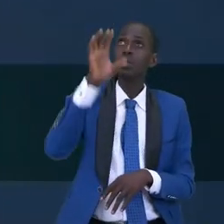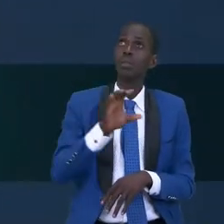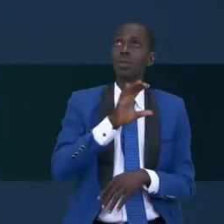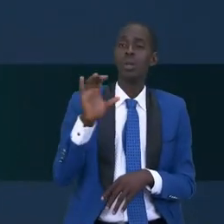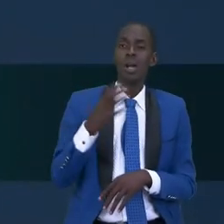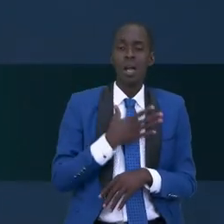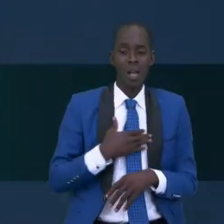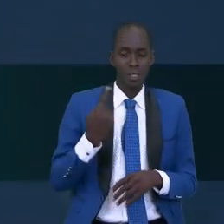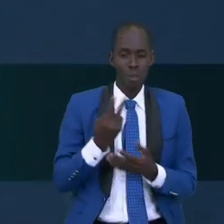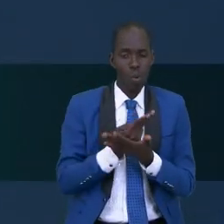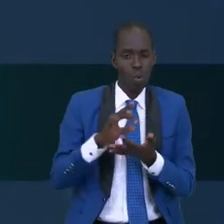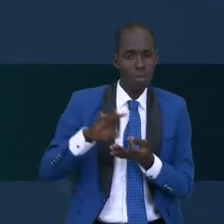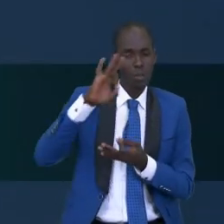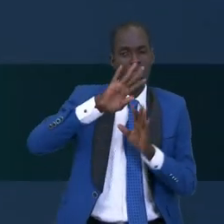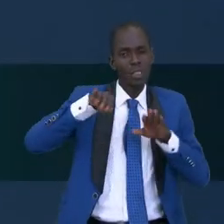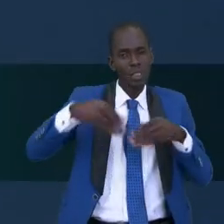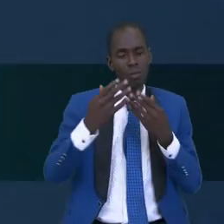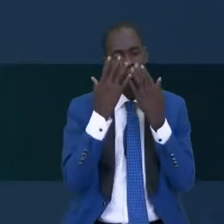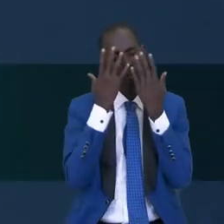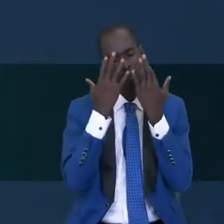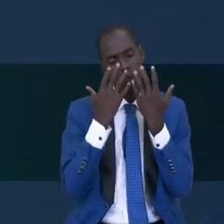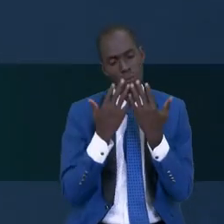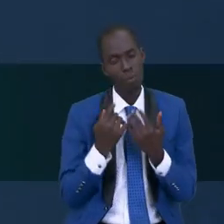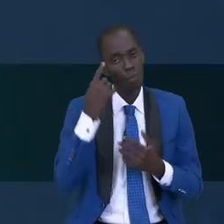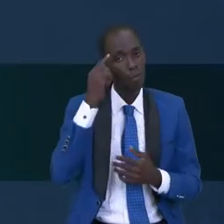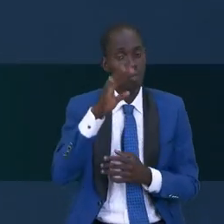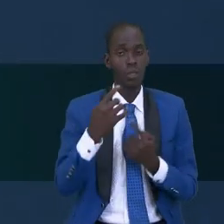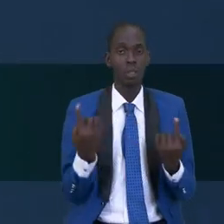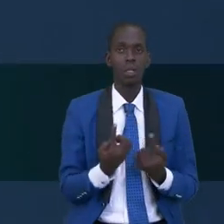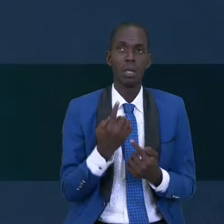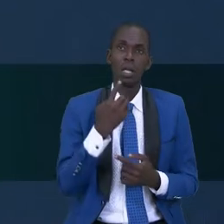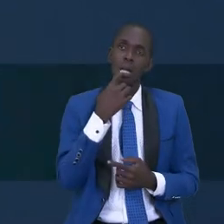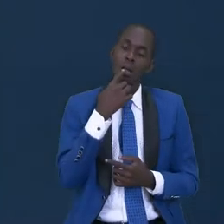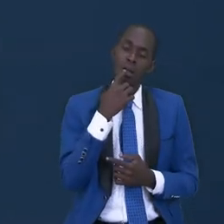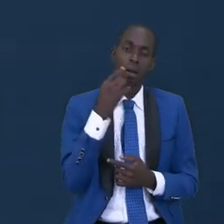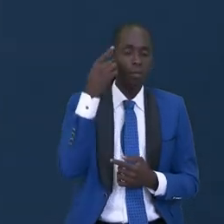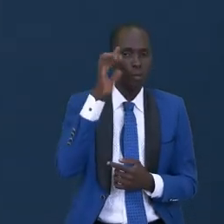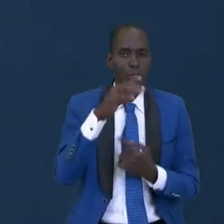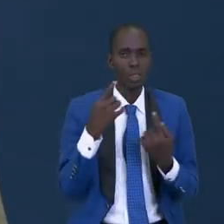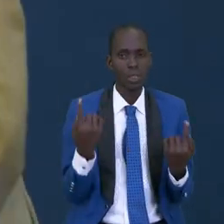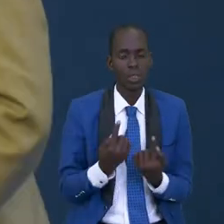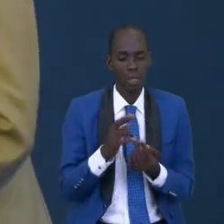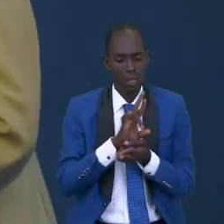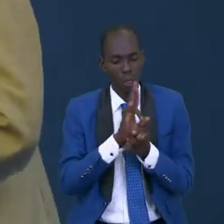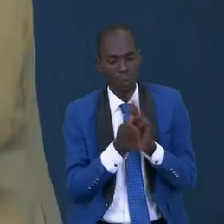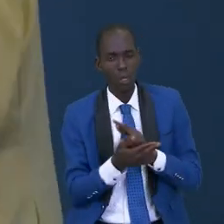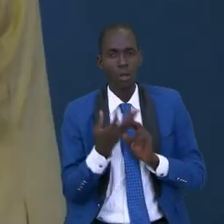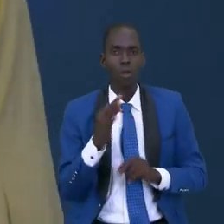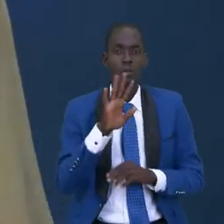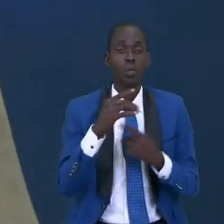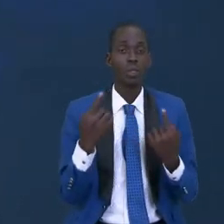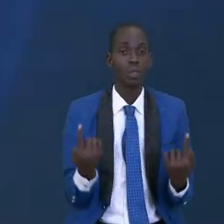gives you sorrow for your sin, regret for your sin, repentance of your sin,